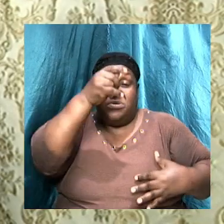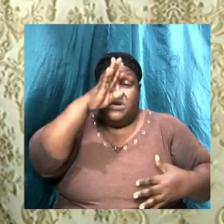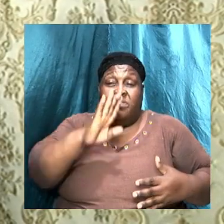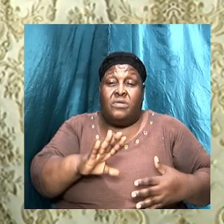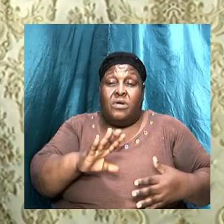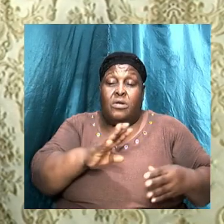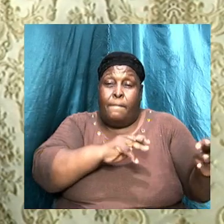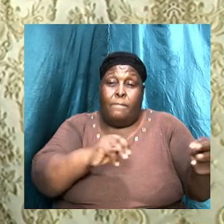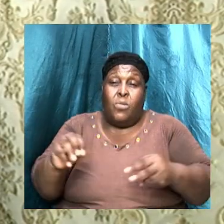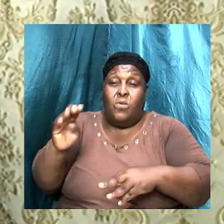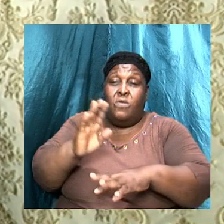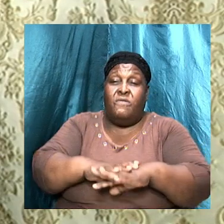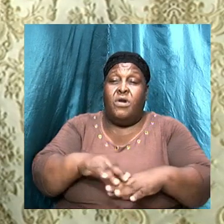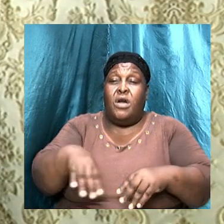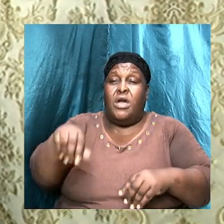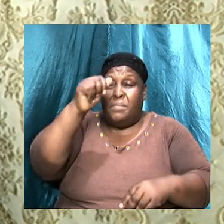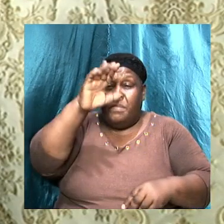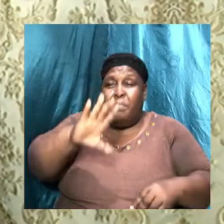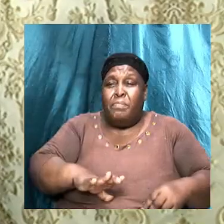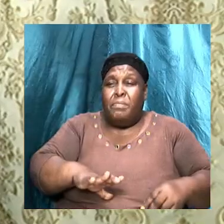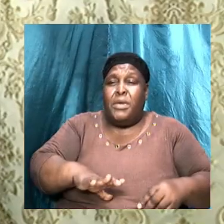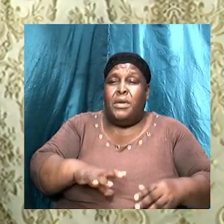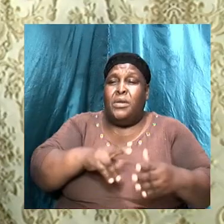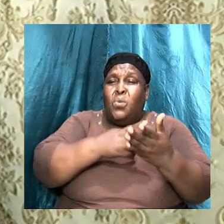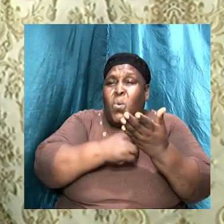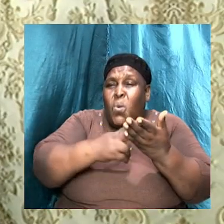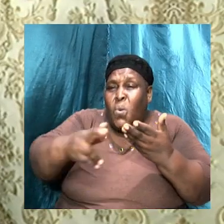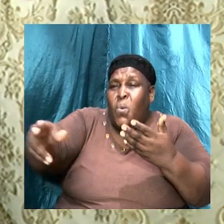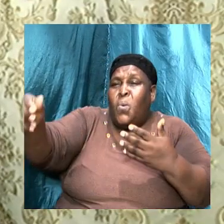speak first Peter